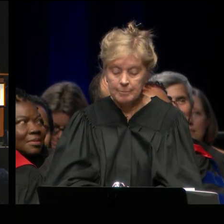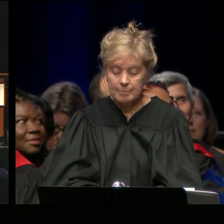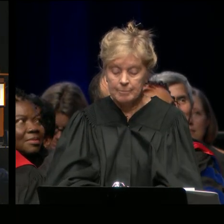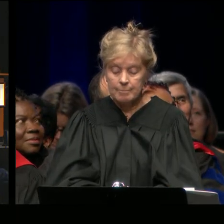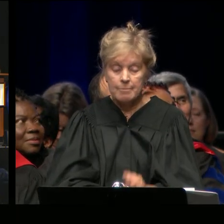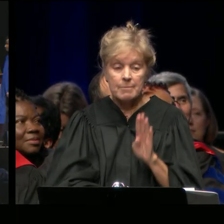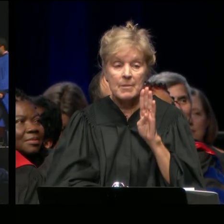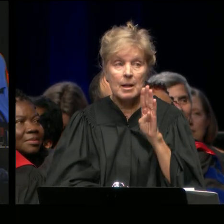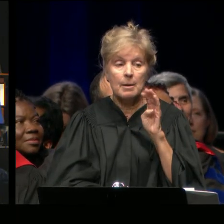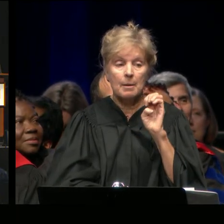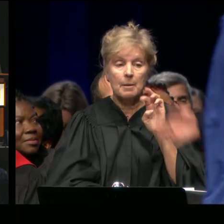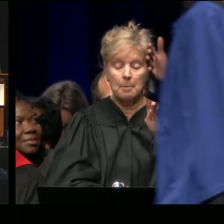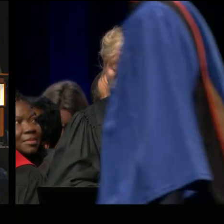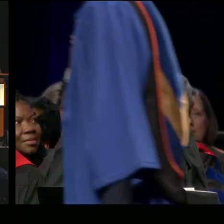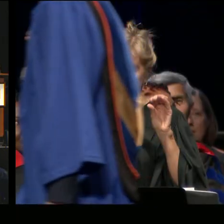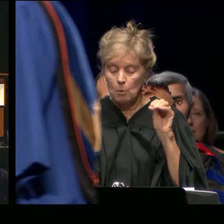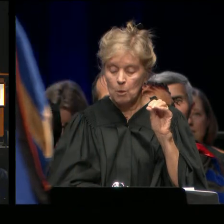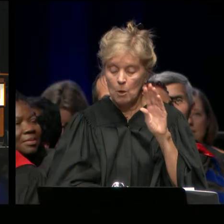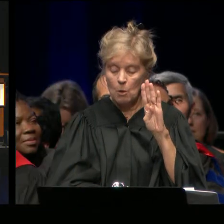Bero Beshay.